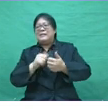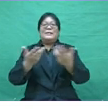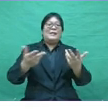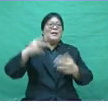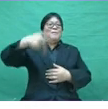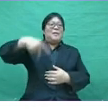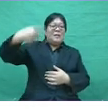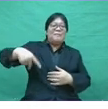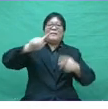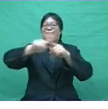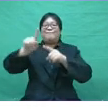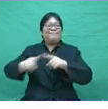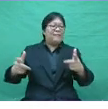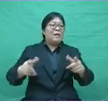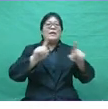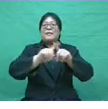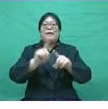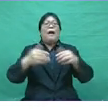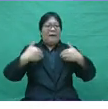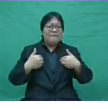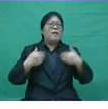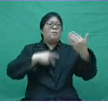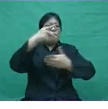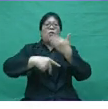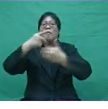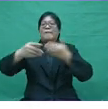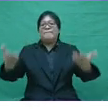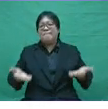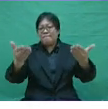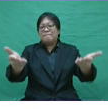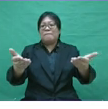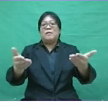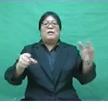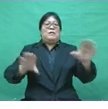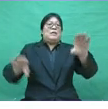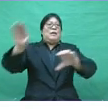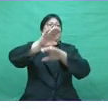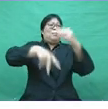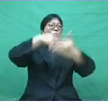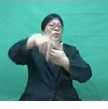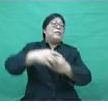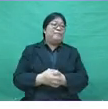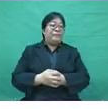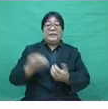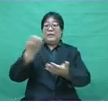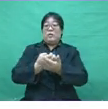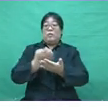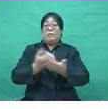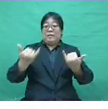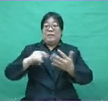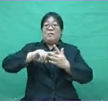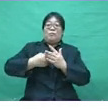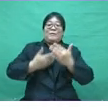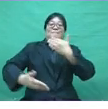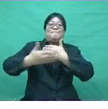orders, various extension was provided to the wage subsidy program. As the economy began to recover,